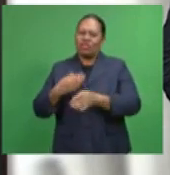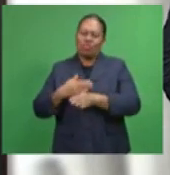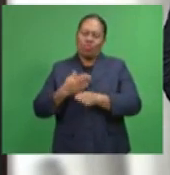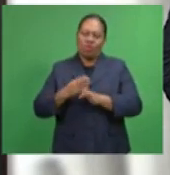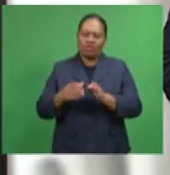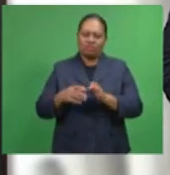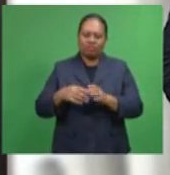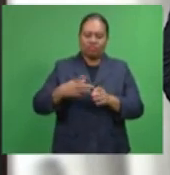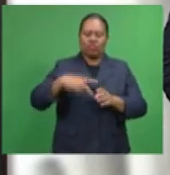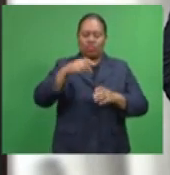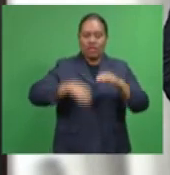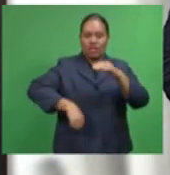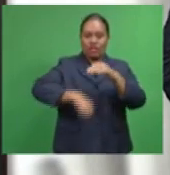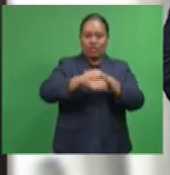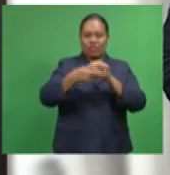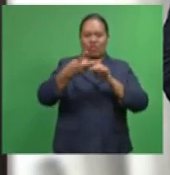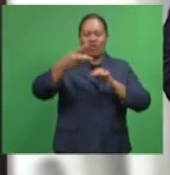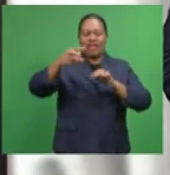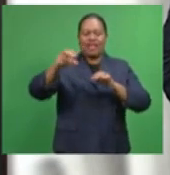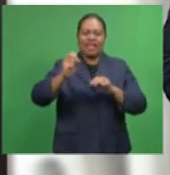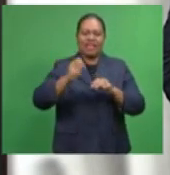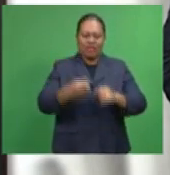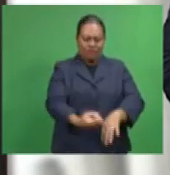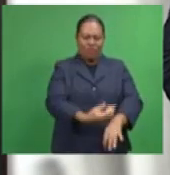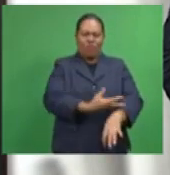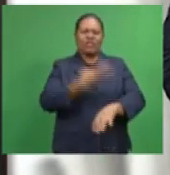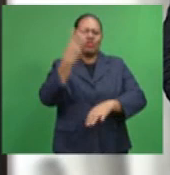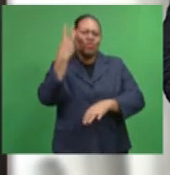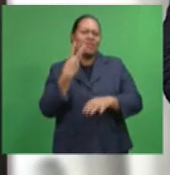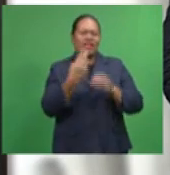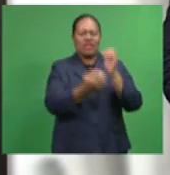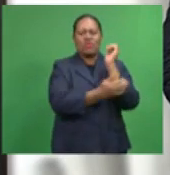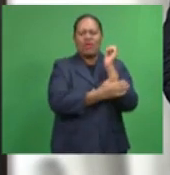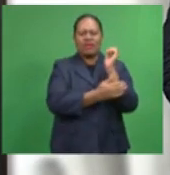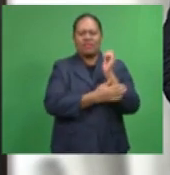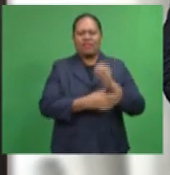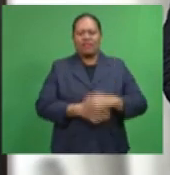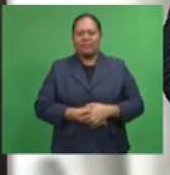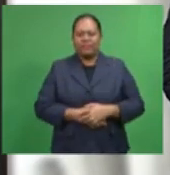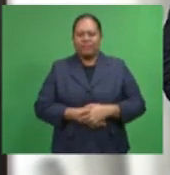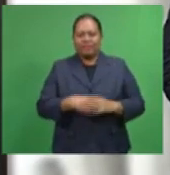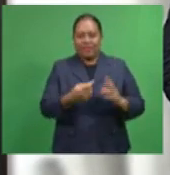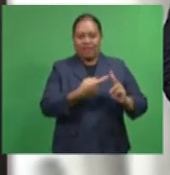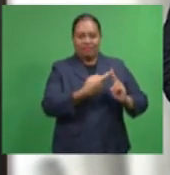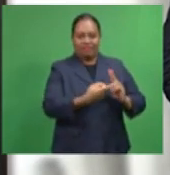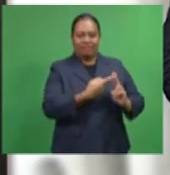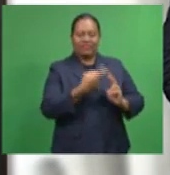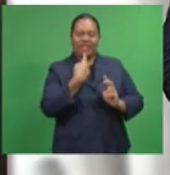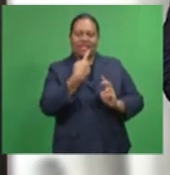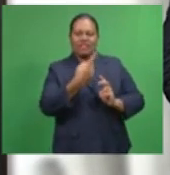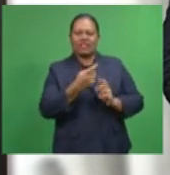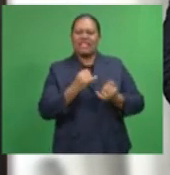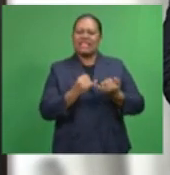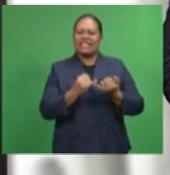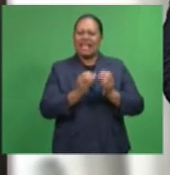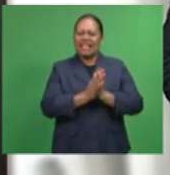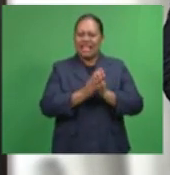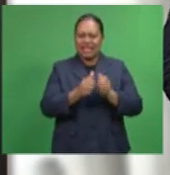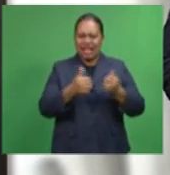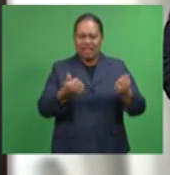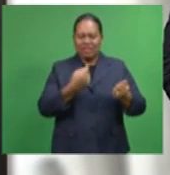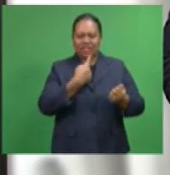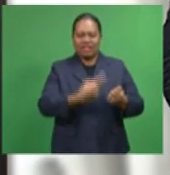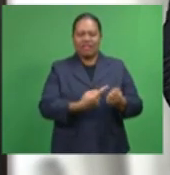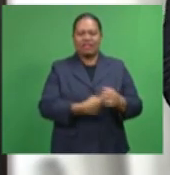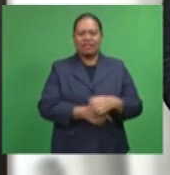named one of the top 20 most influential women in rugby by Alison Donnelly of Scrum Queens and the Sunday Times. Karlani Tabi